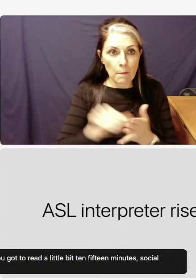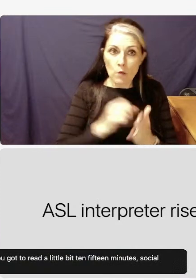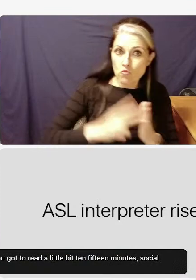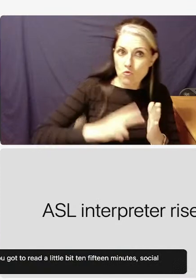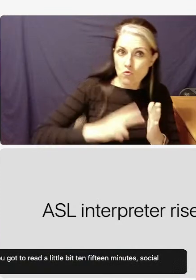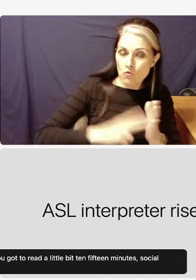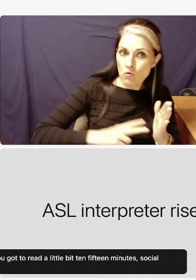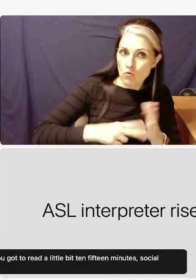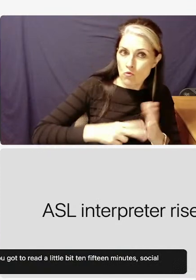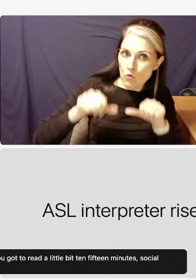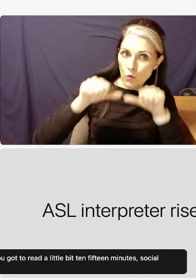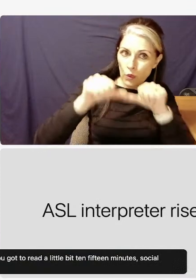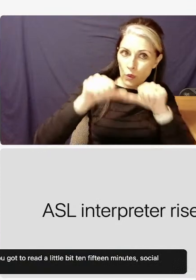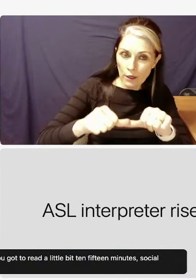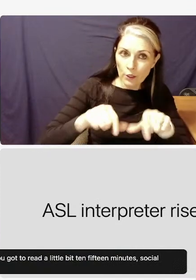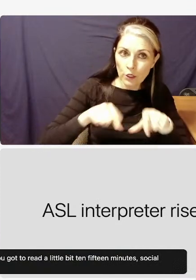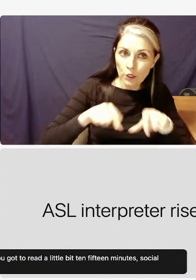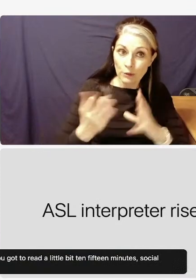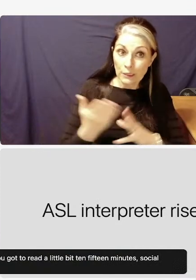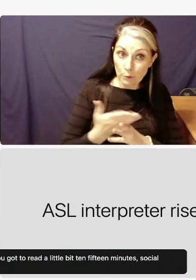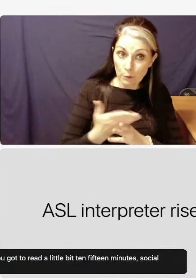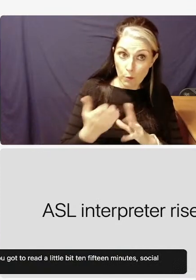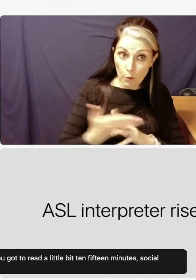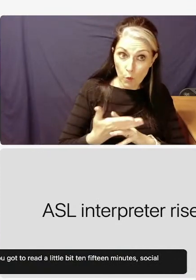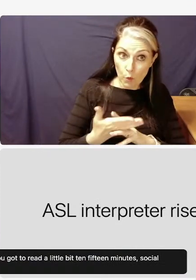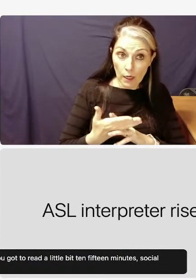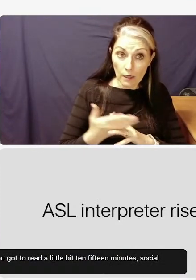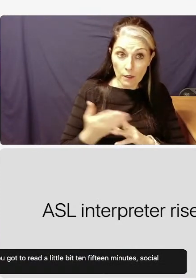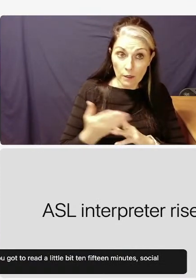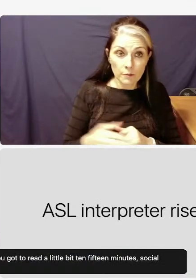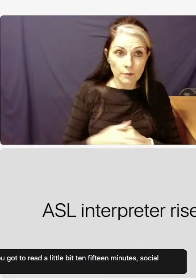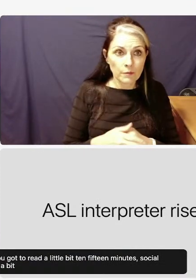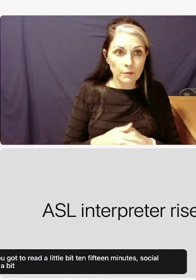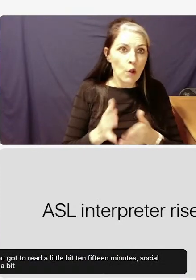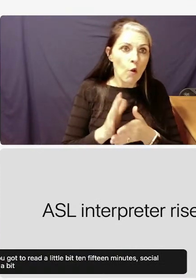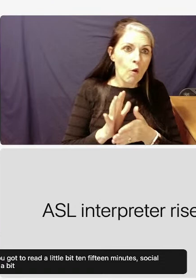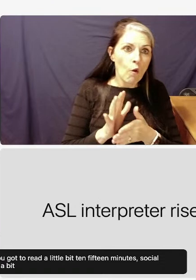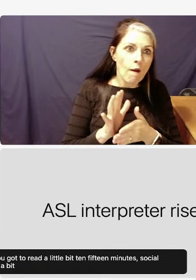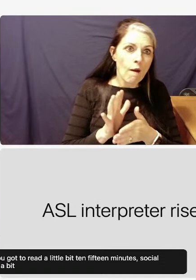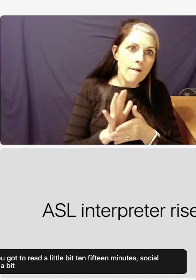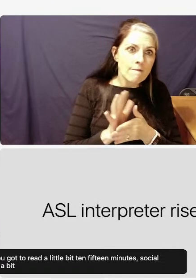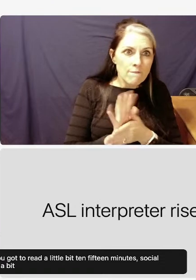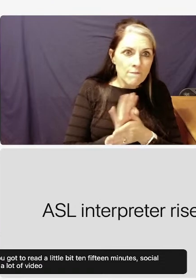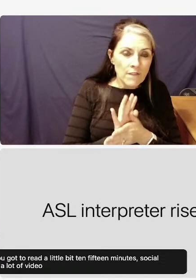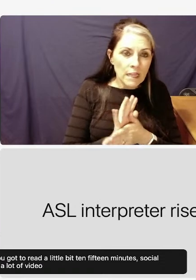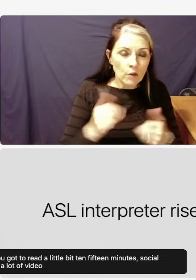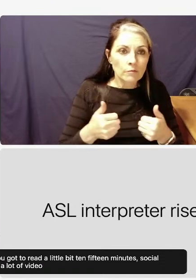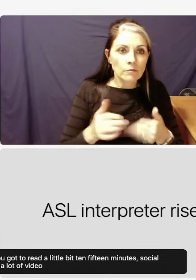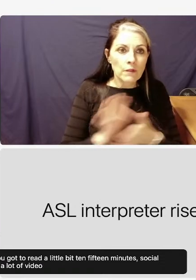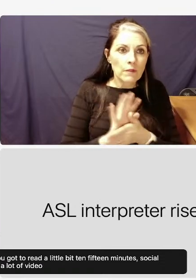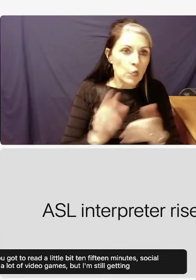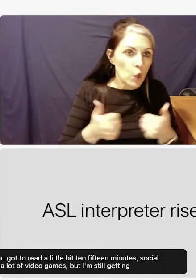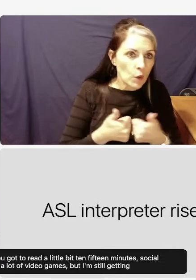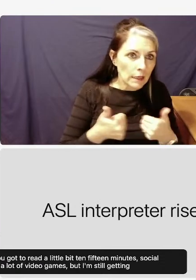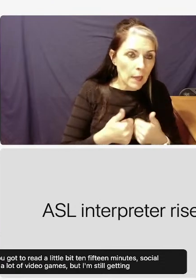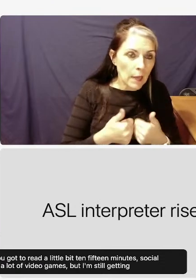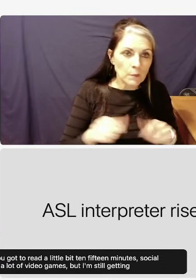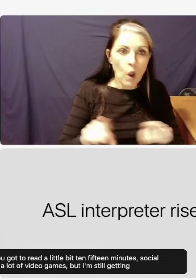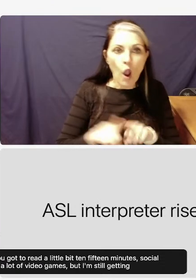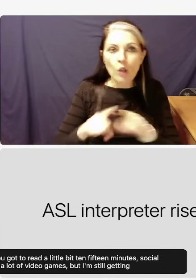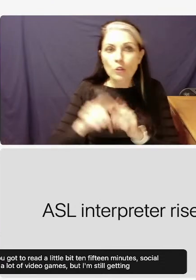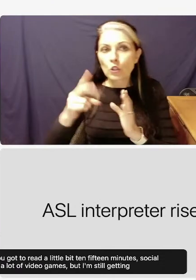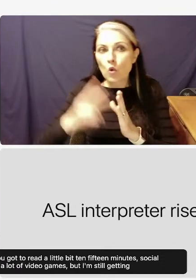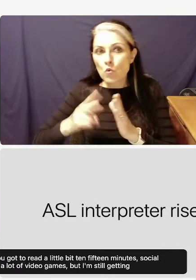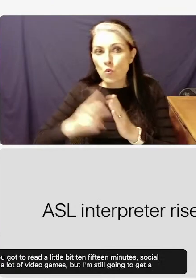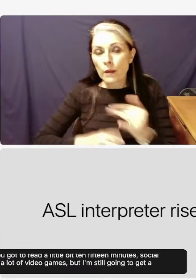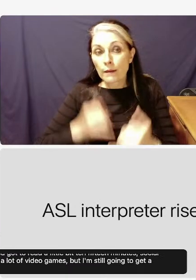out there even during the break not i know video games i'm gonna play a lot of video games but i'm still gonna get uh to read him and